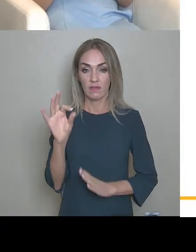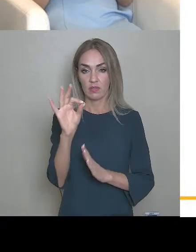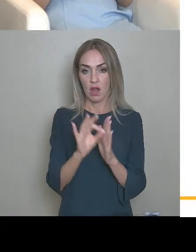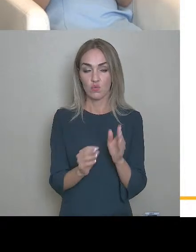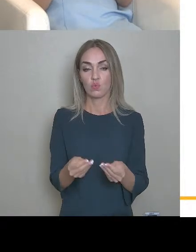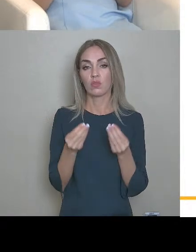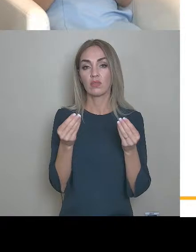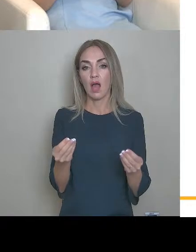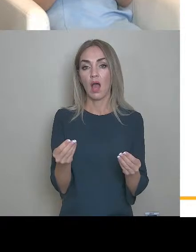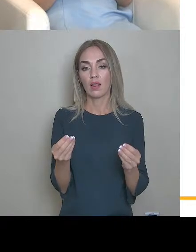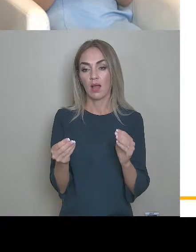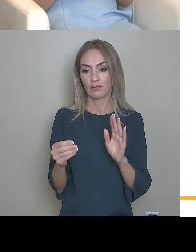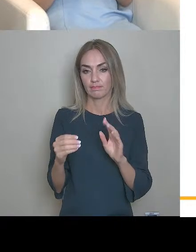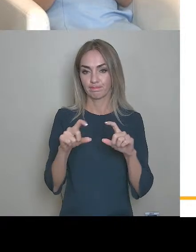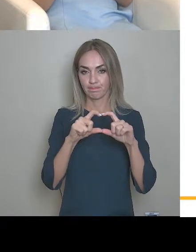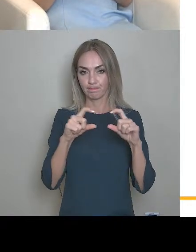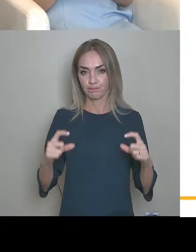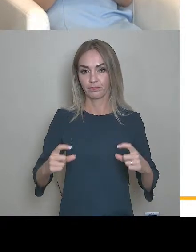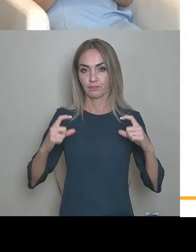CC website, the CC